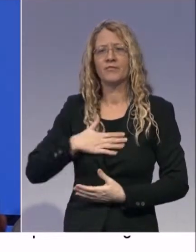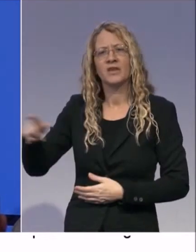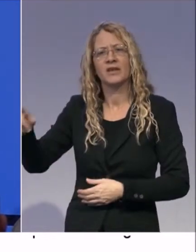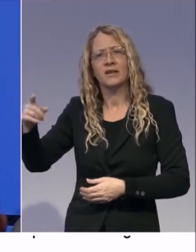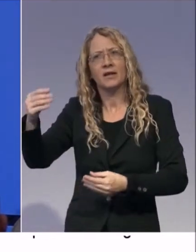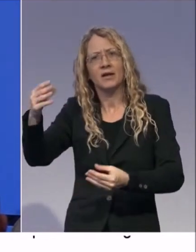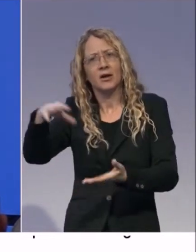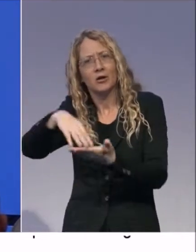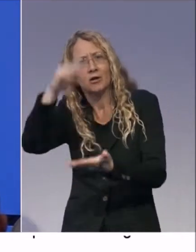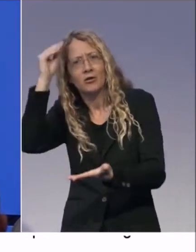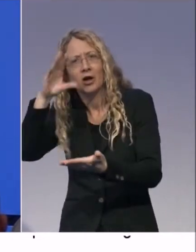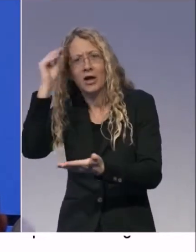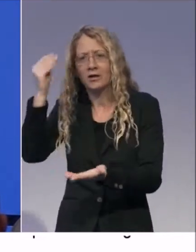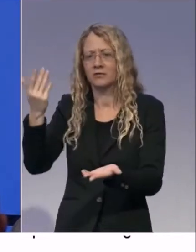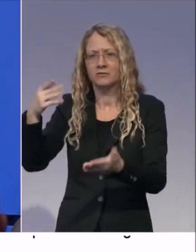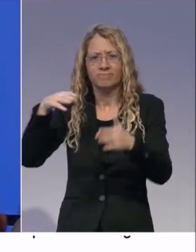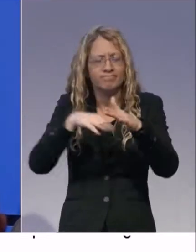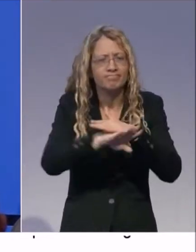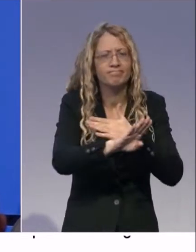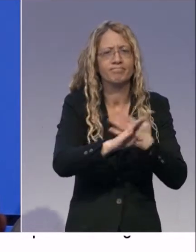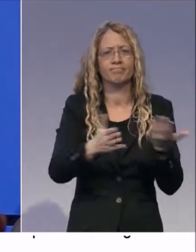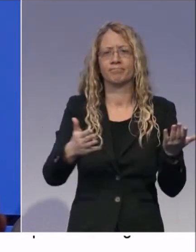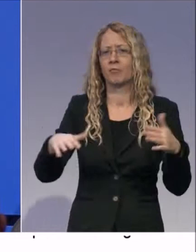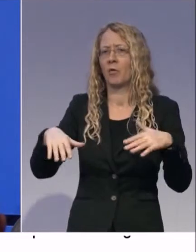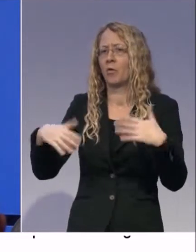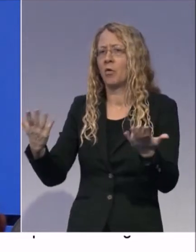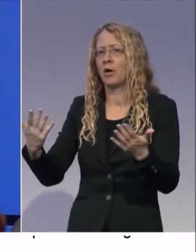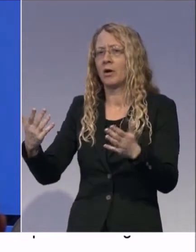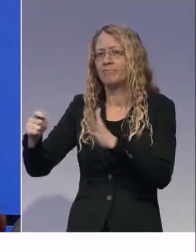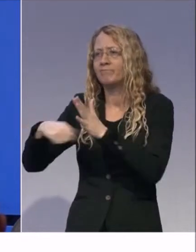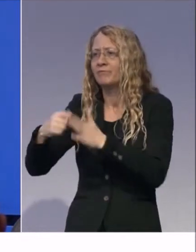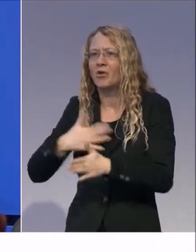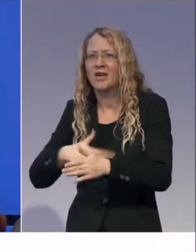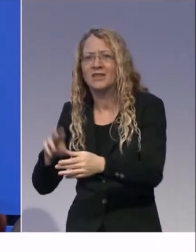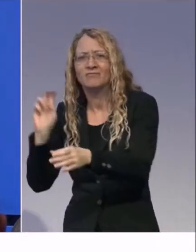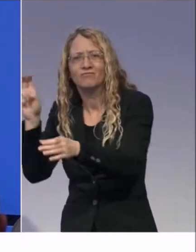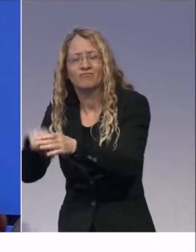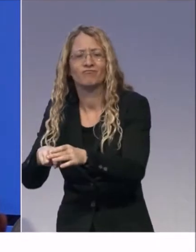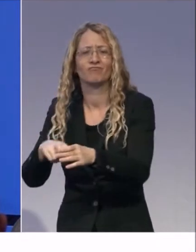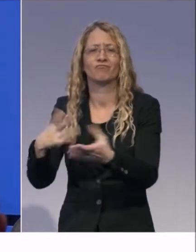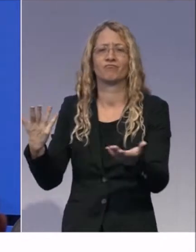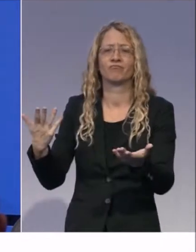when there are barriers to their participation, of course, they cannot do that. And